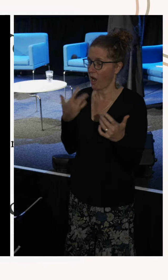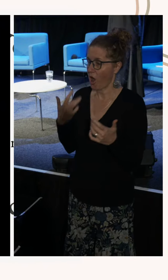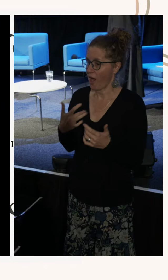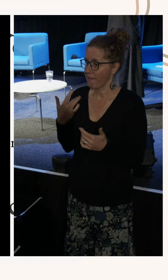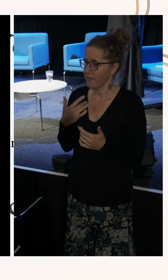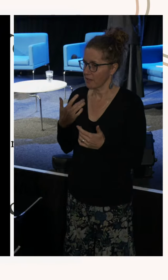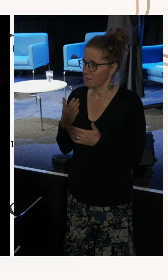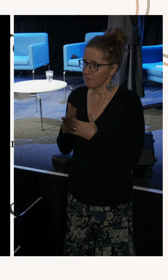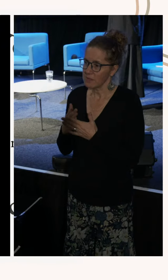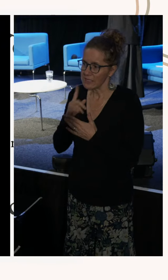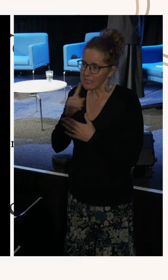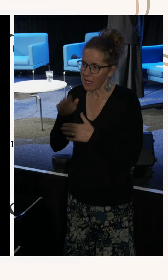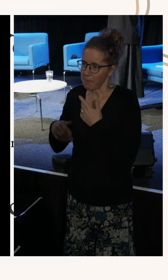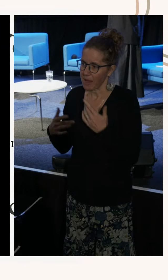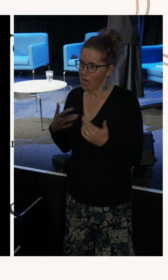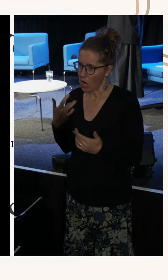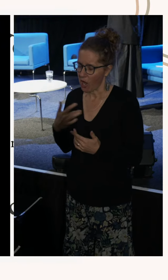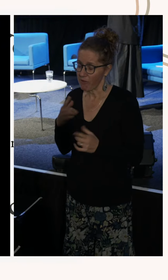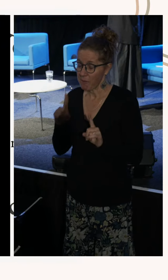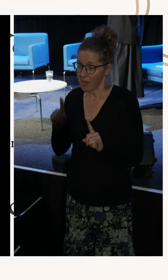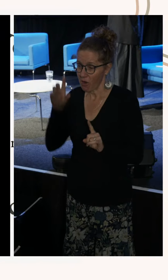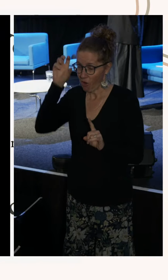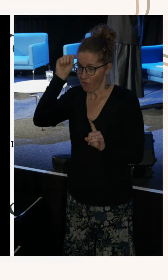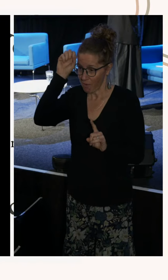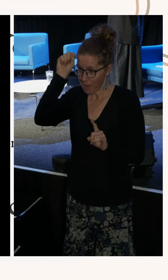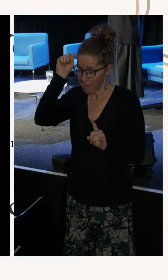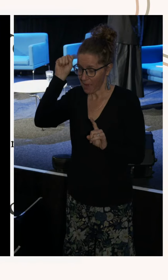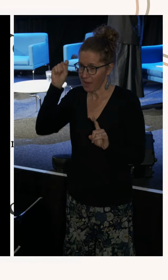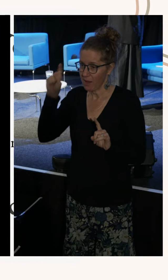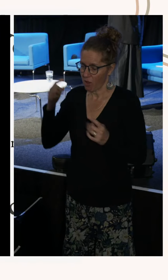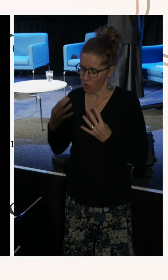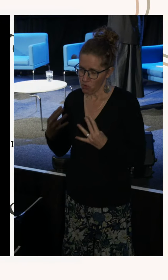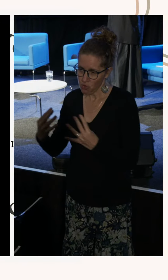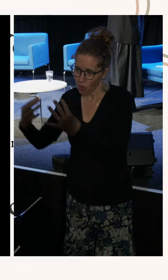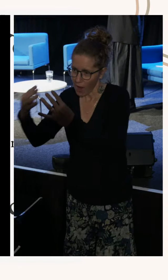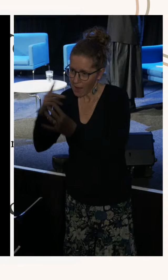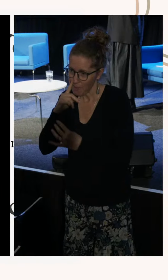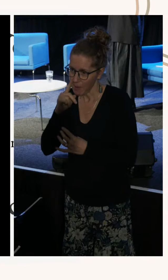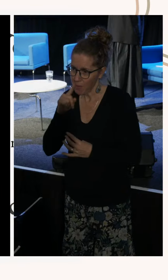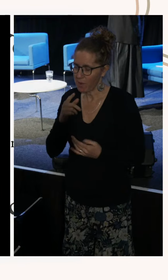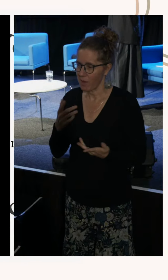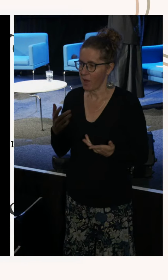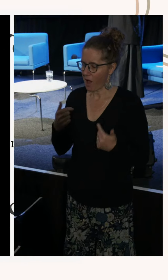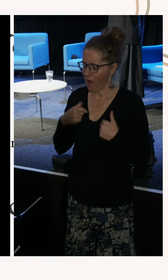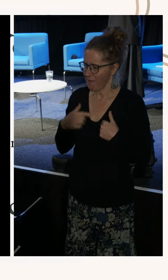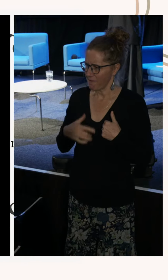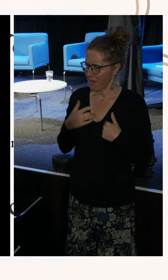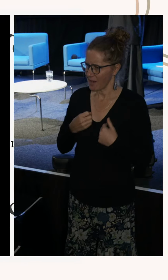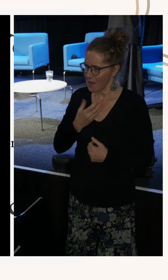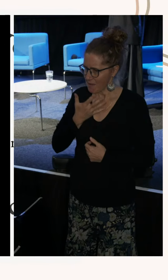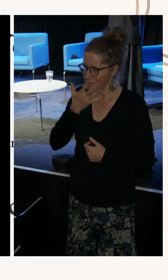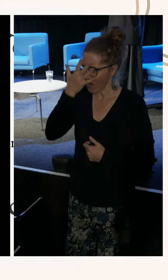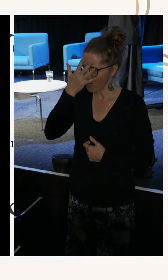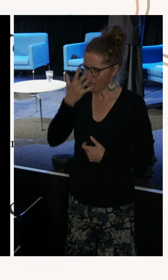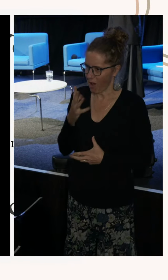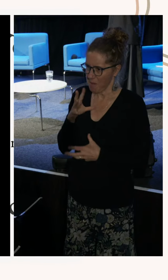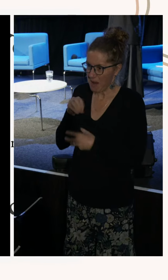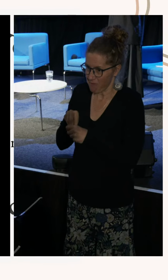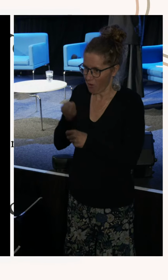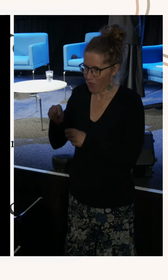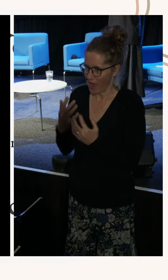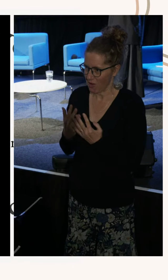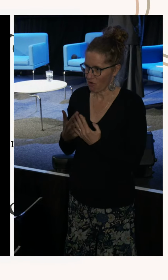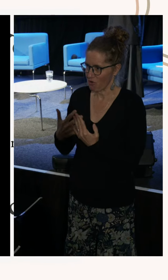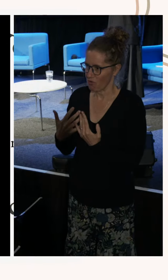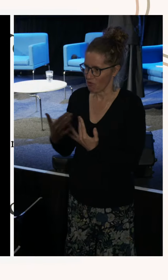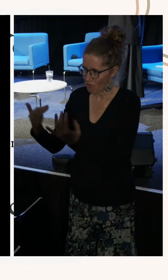the live production itself, but what I do remember is that the crowd is how embarrassed I was to be in that crowd. At